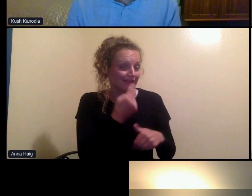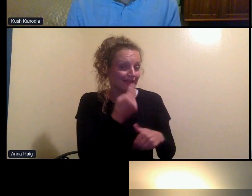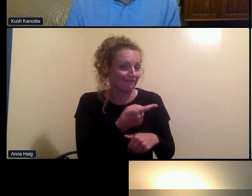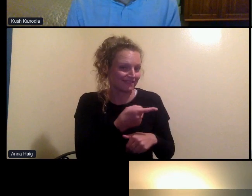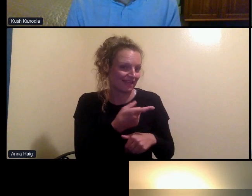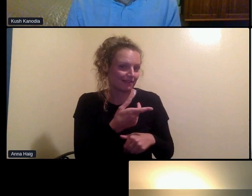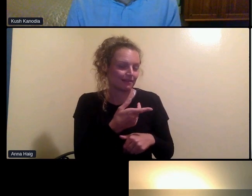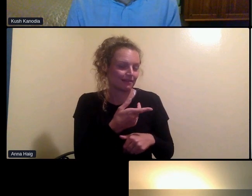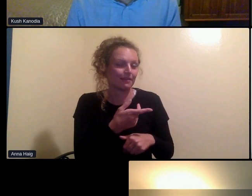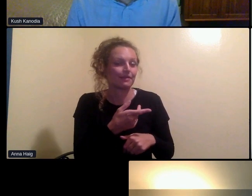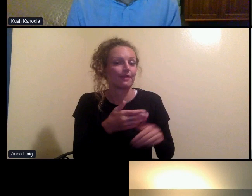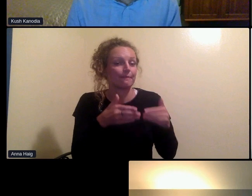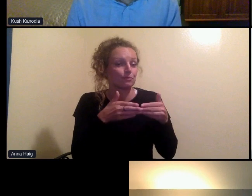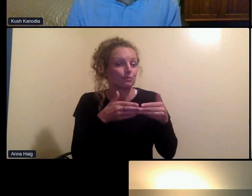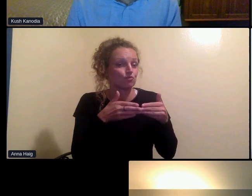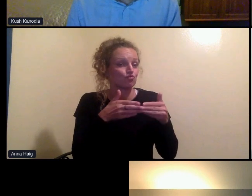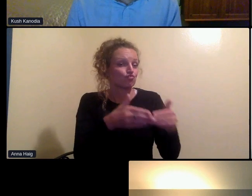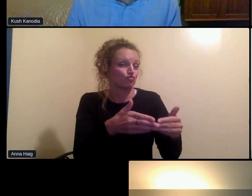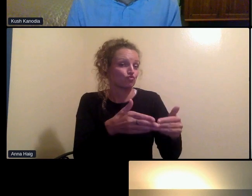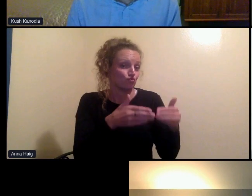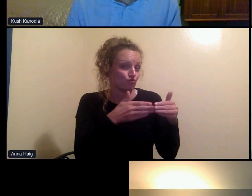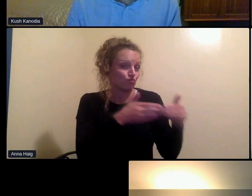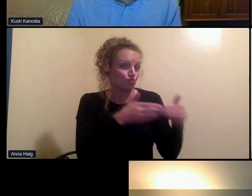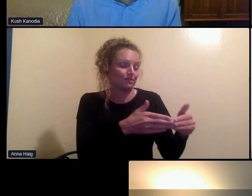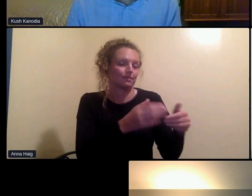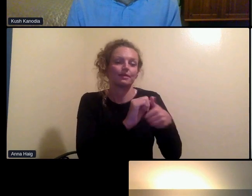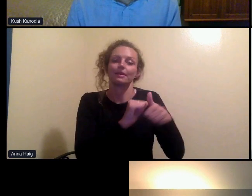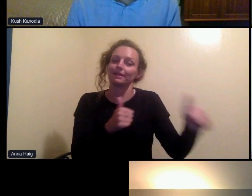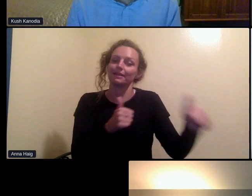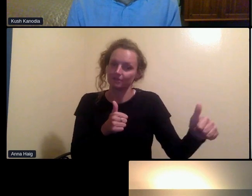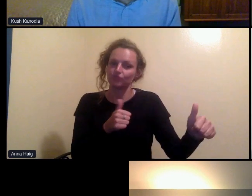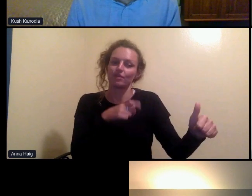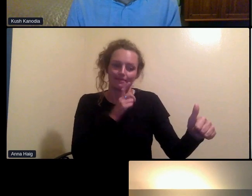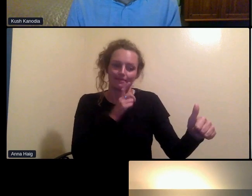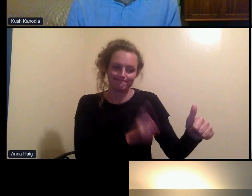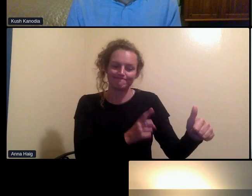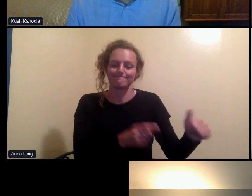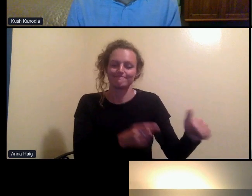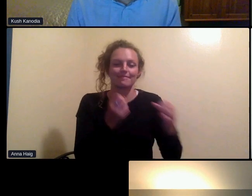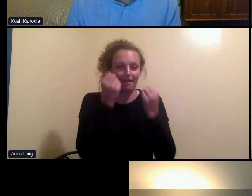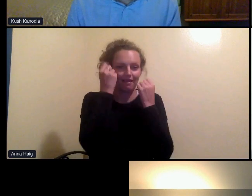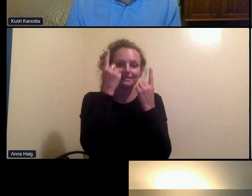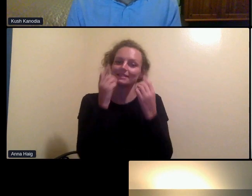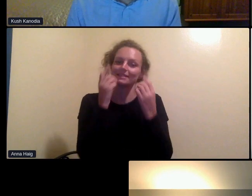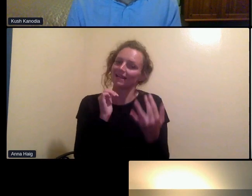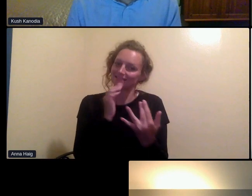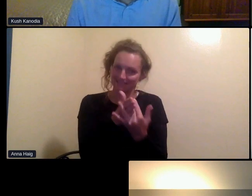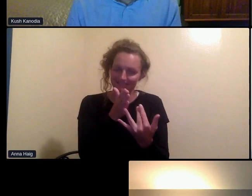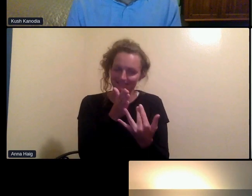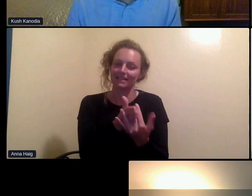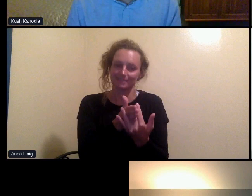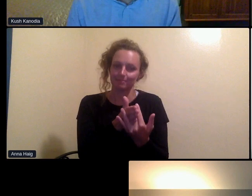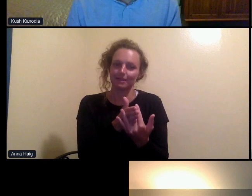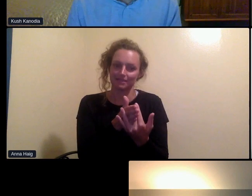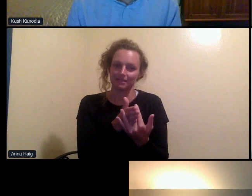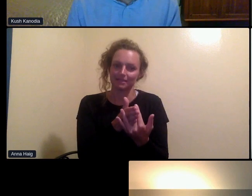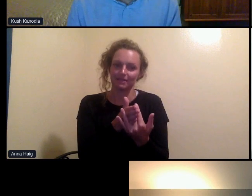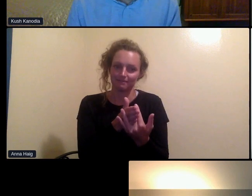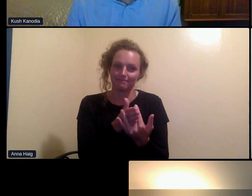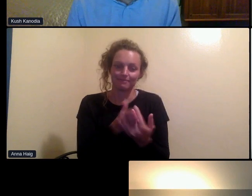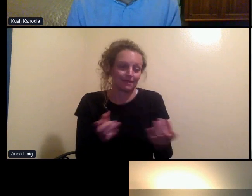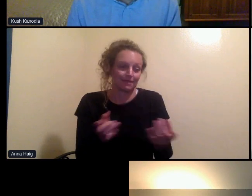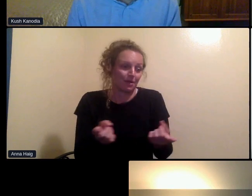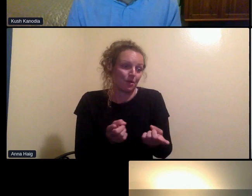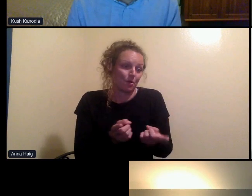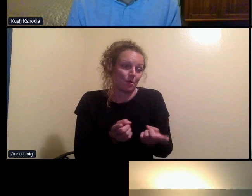cruise industry really understands accessibility and what it needs and takes to have people with disabilities, because